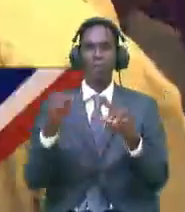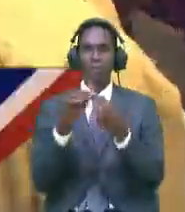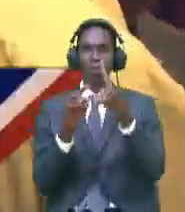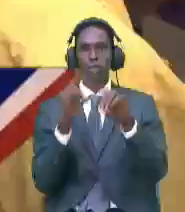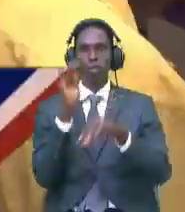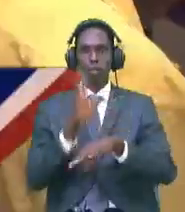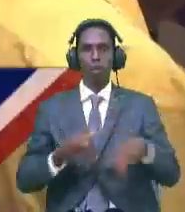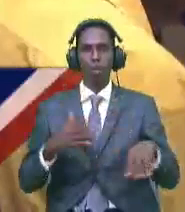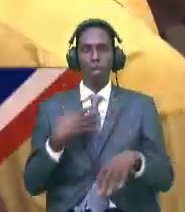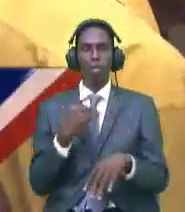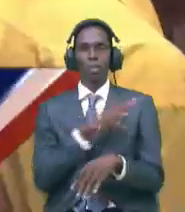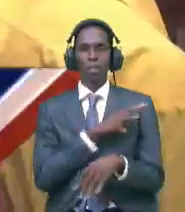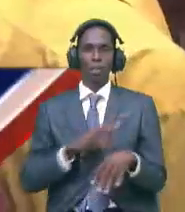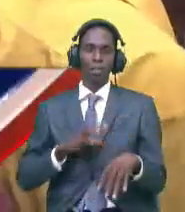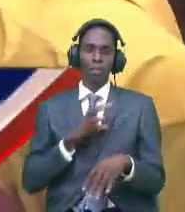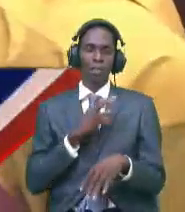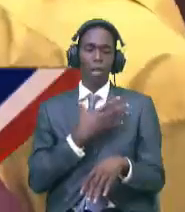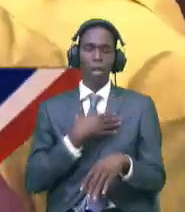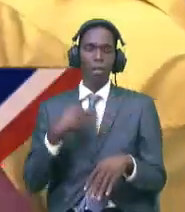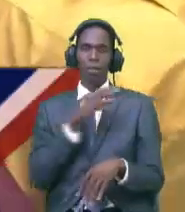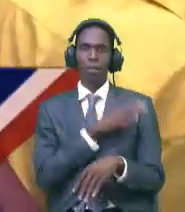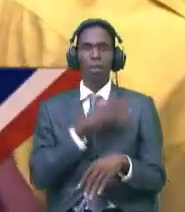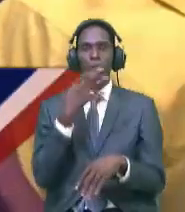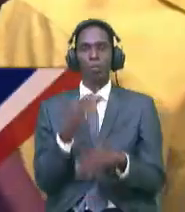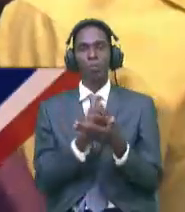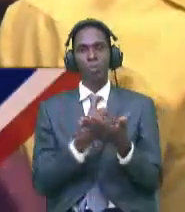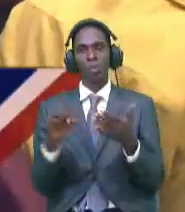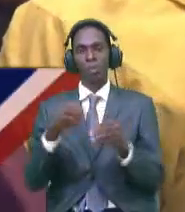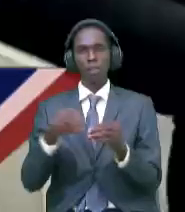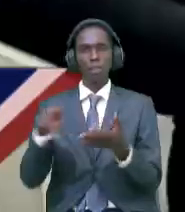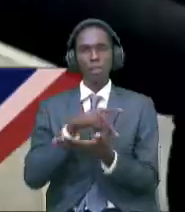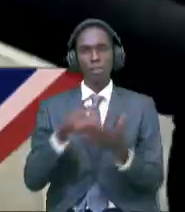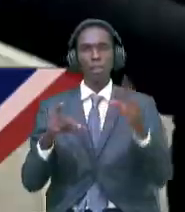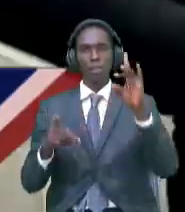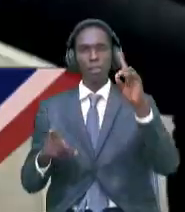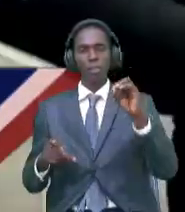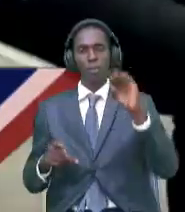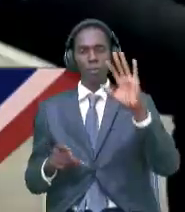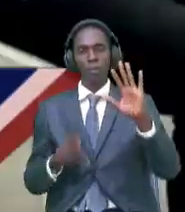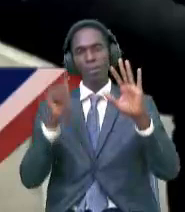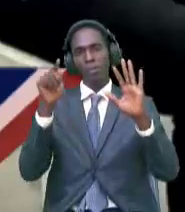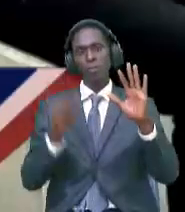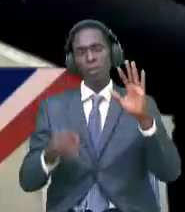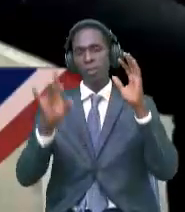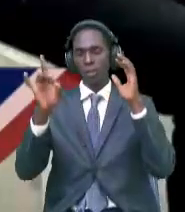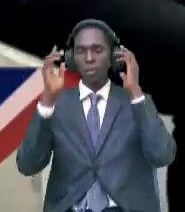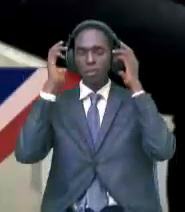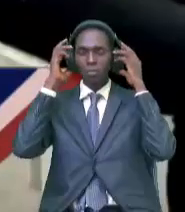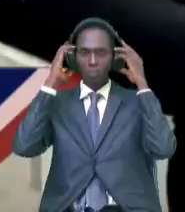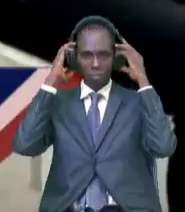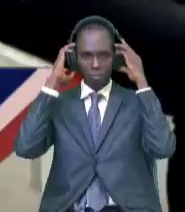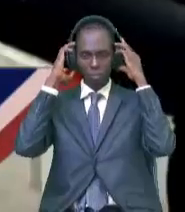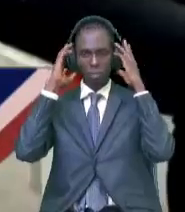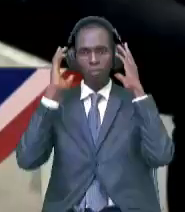saints. Psalm 85, reading from verse 8, I will hear what God